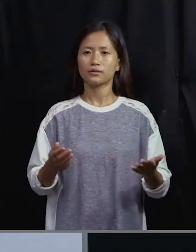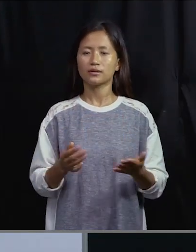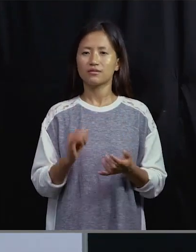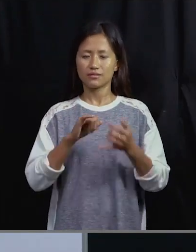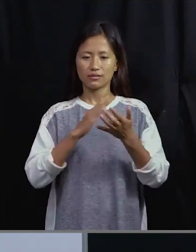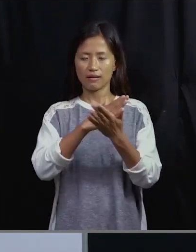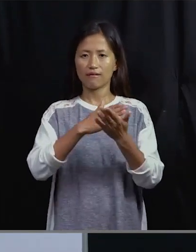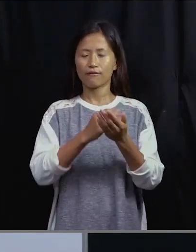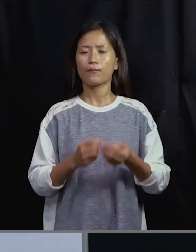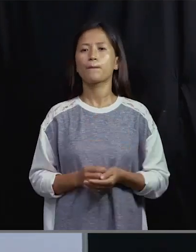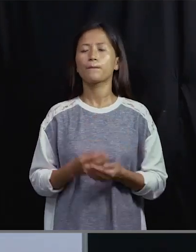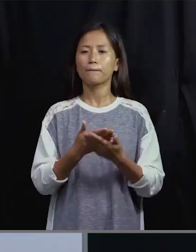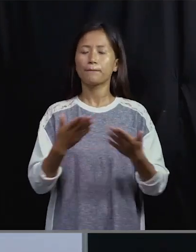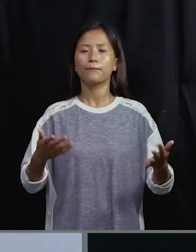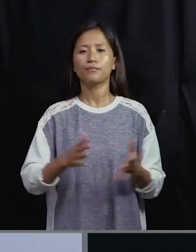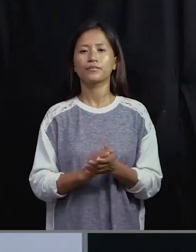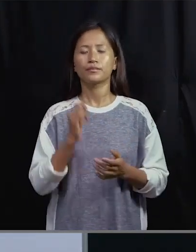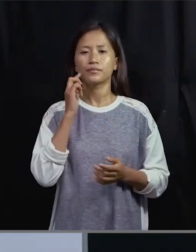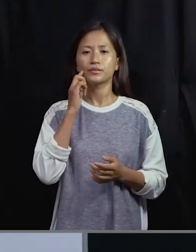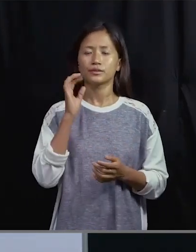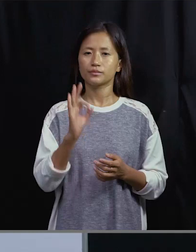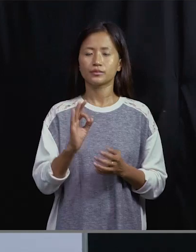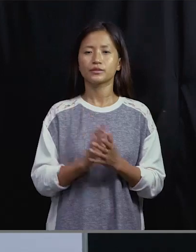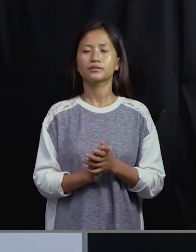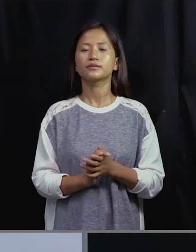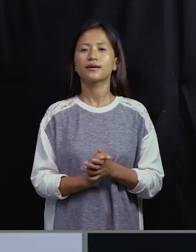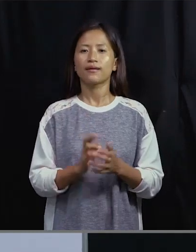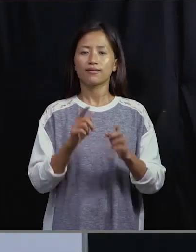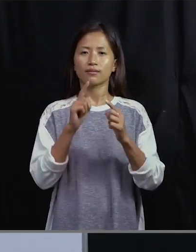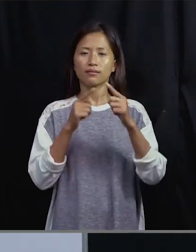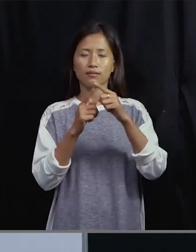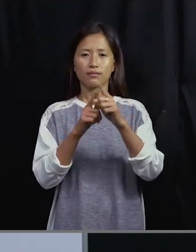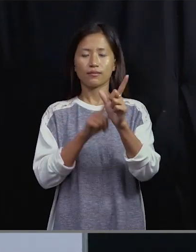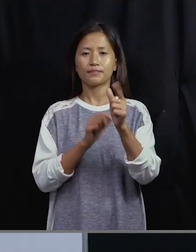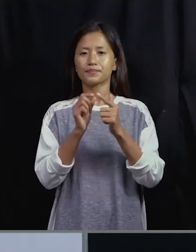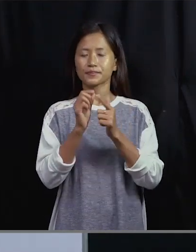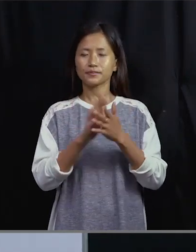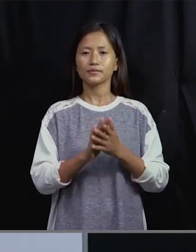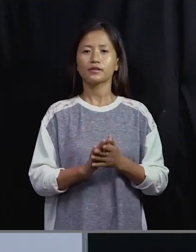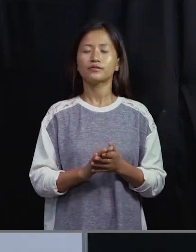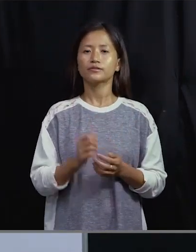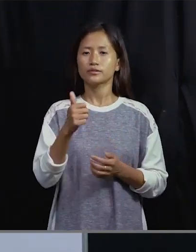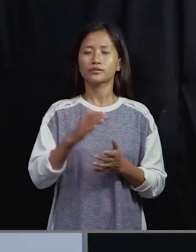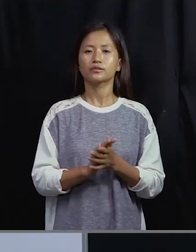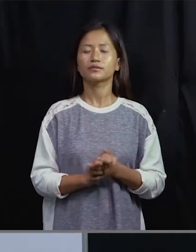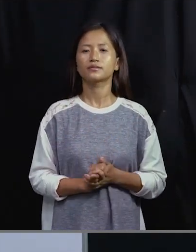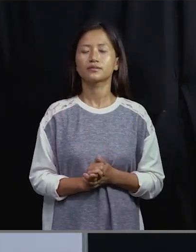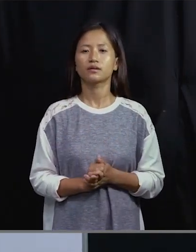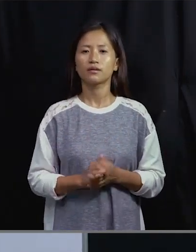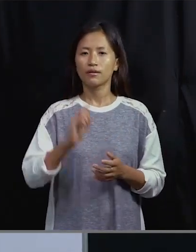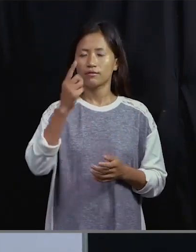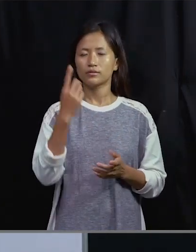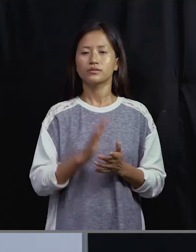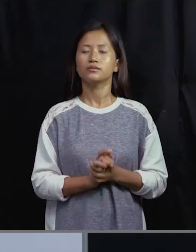semi-finished product. That's why there are three important types of goods which are manufactured in industry. So the first